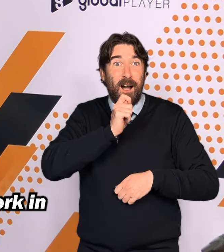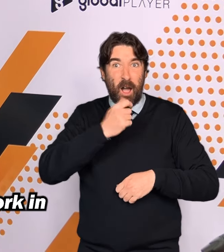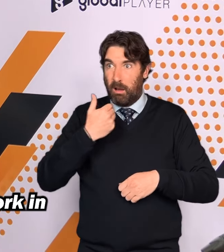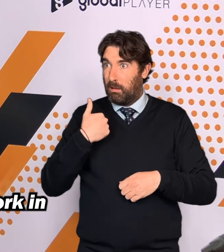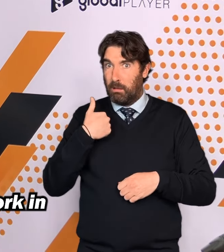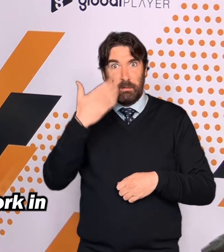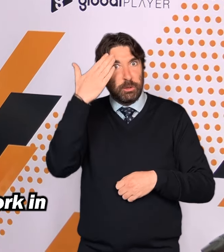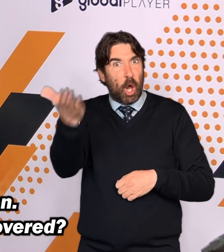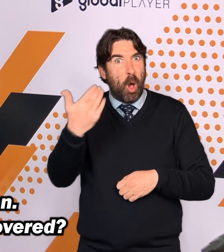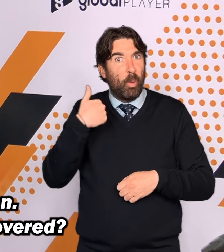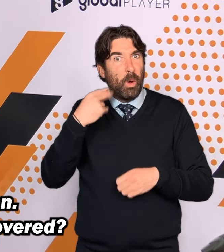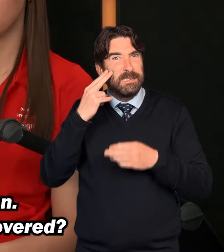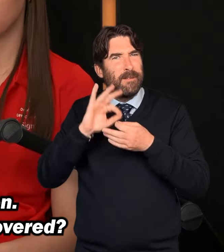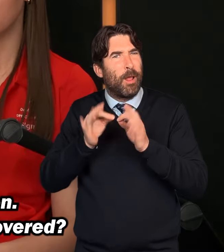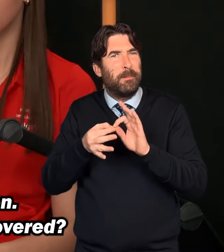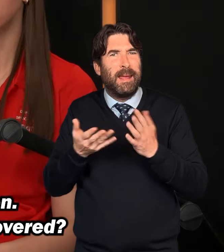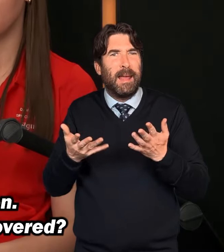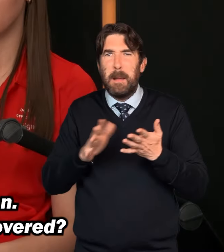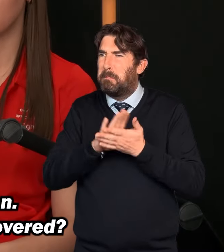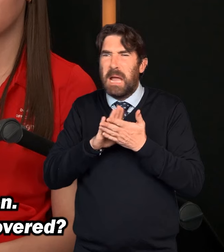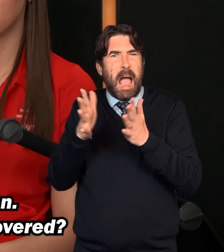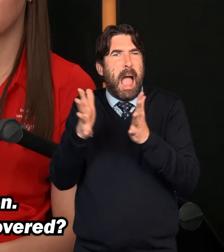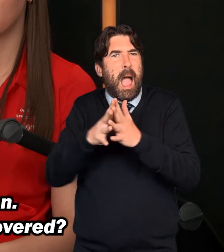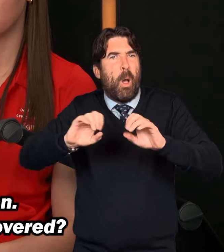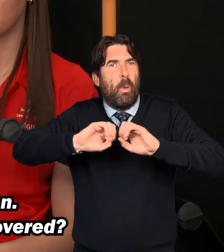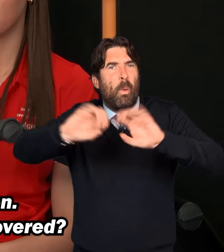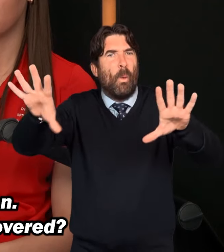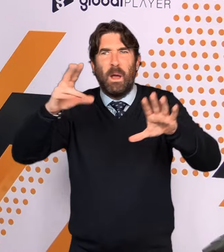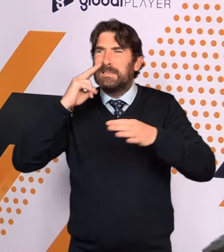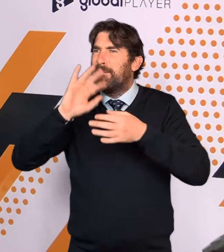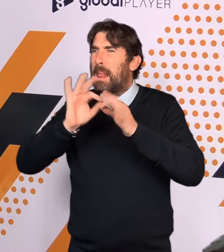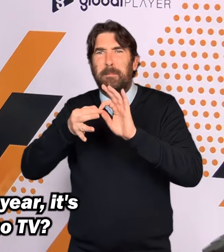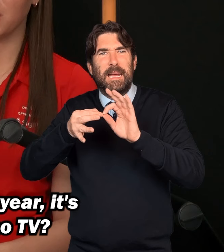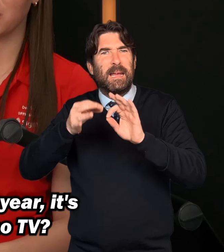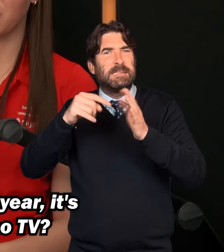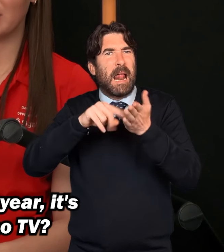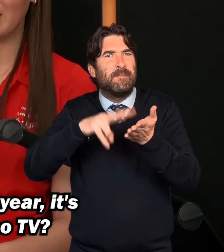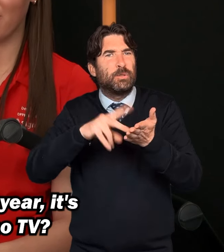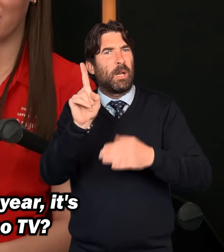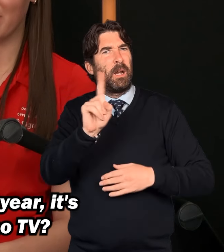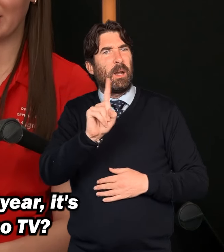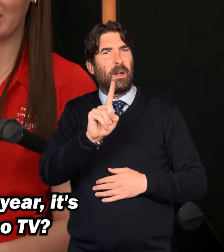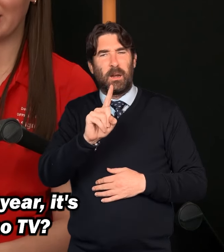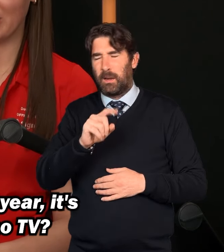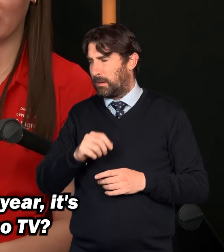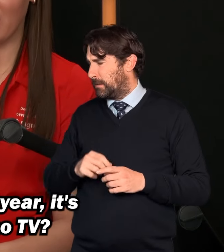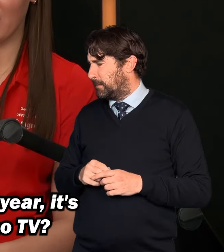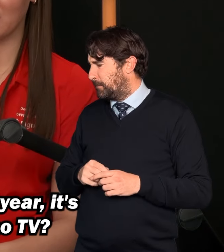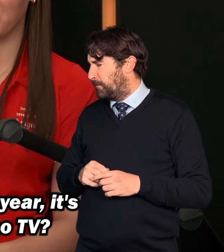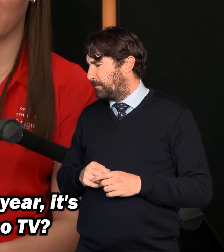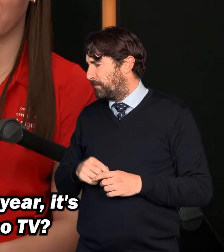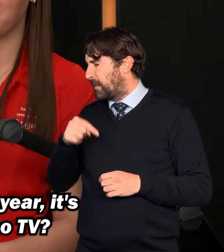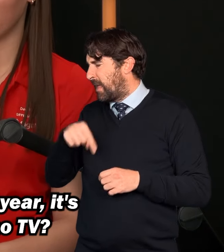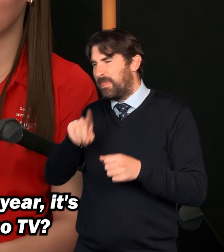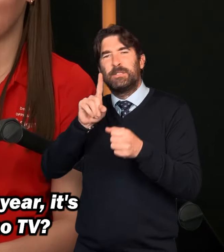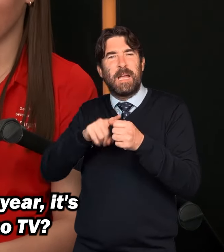sport had an idea that it was even going on. Where does it actually get covered? Where do you see it? Well, for the Deaflympics this year, it's